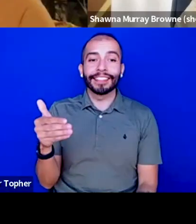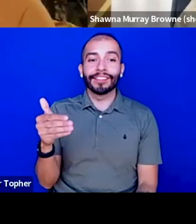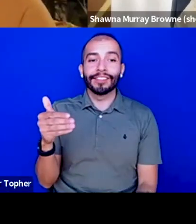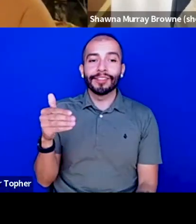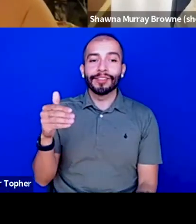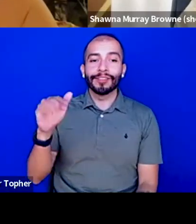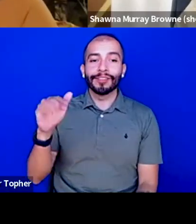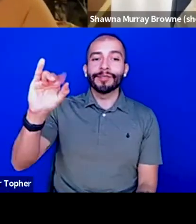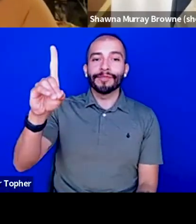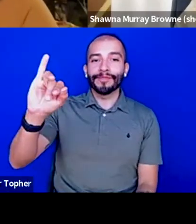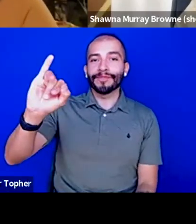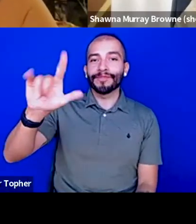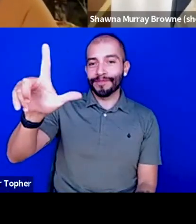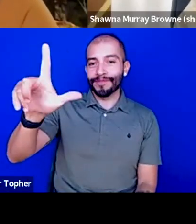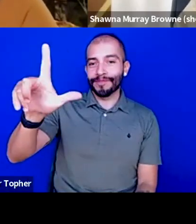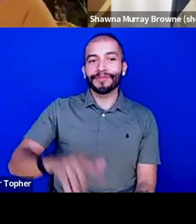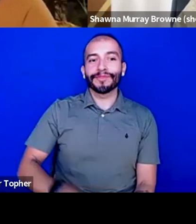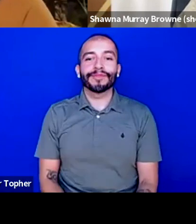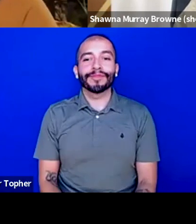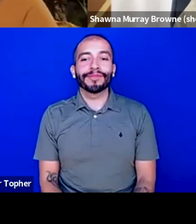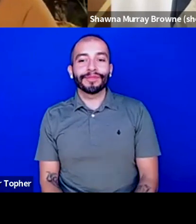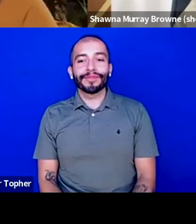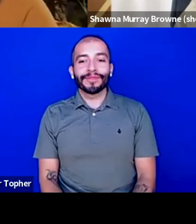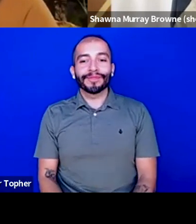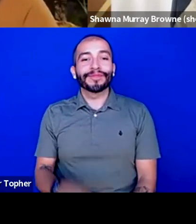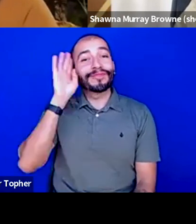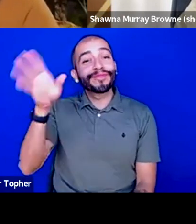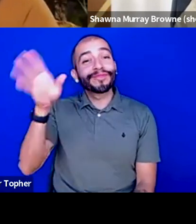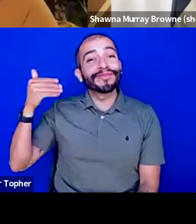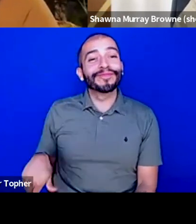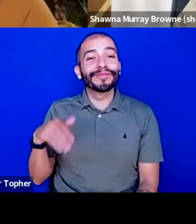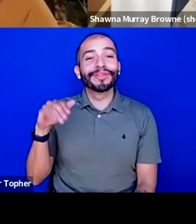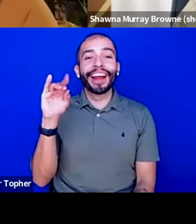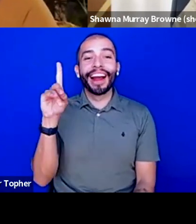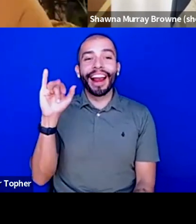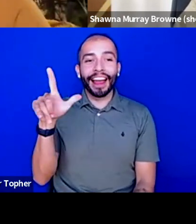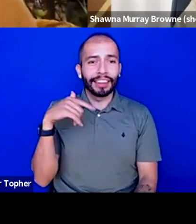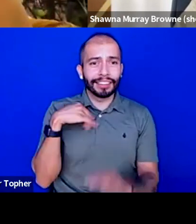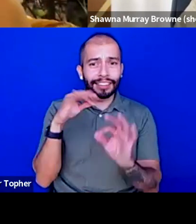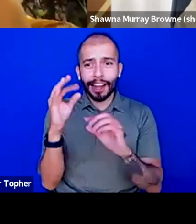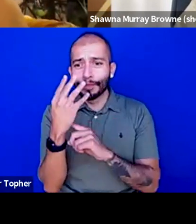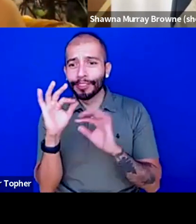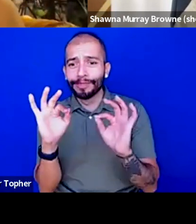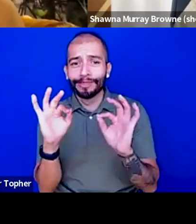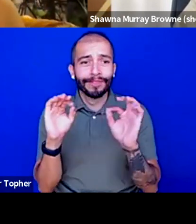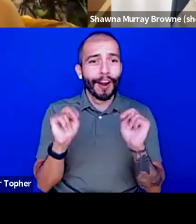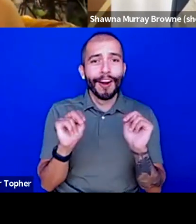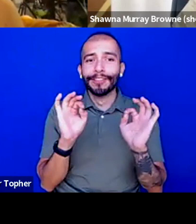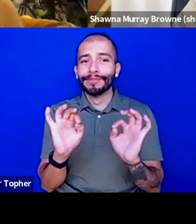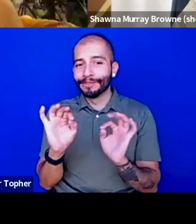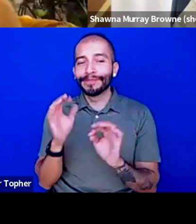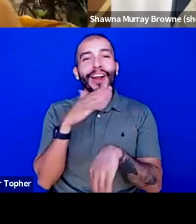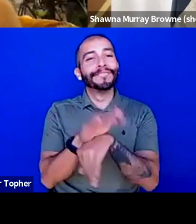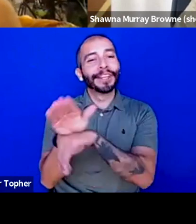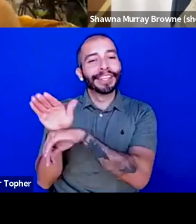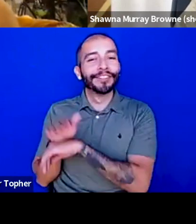Ooh, good evening, everybody. My camera's on. I'm Idil Abdillahi. Thank you so much for having me. And I'm